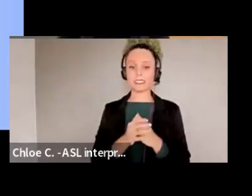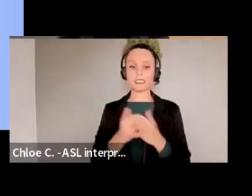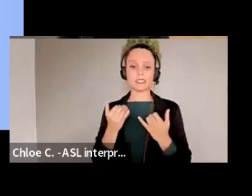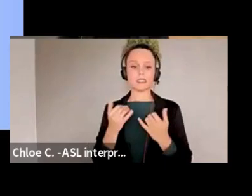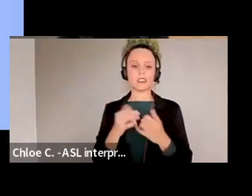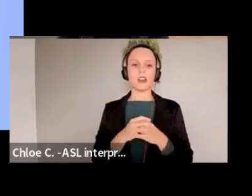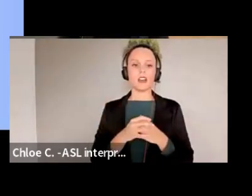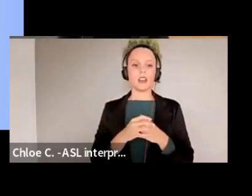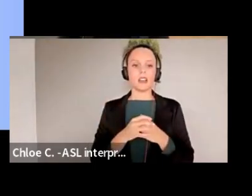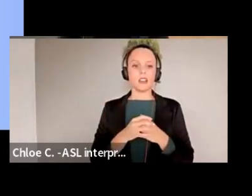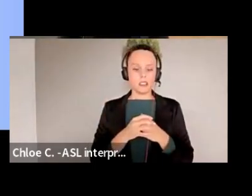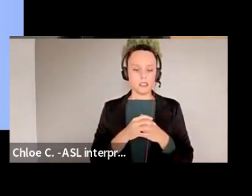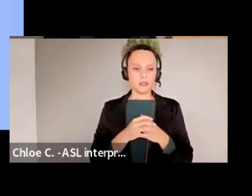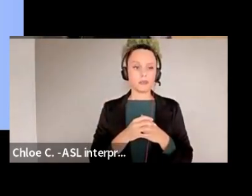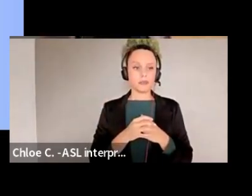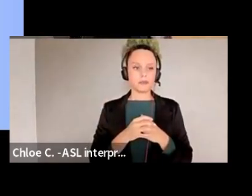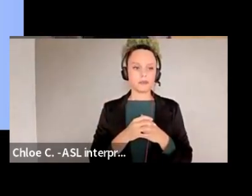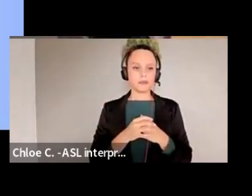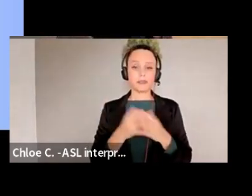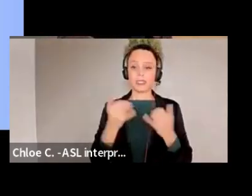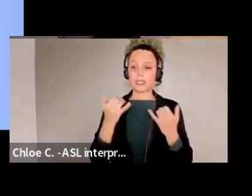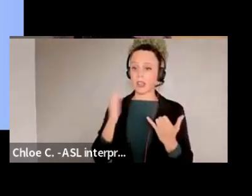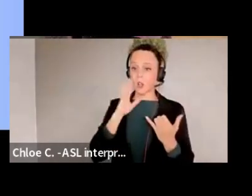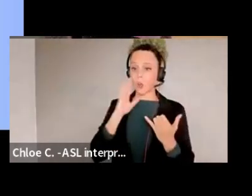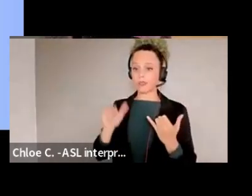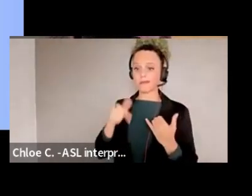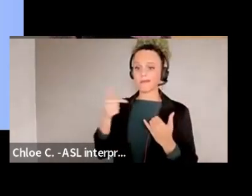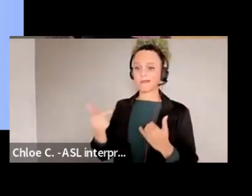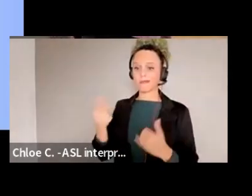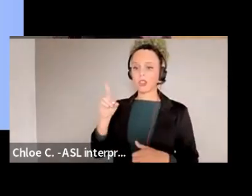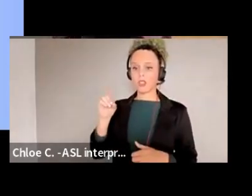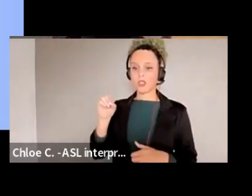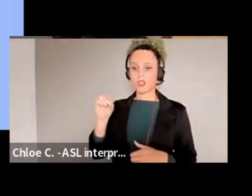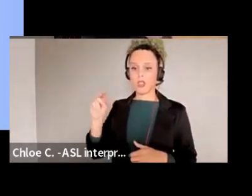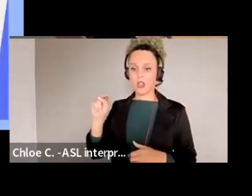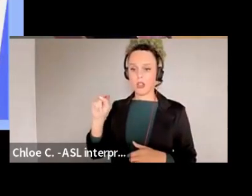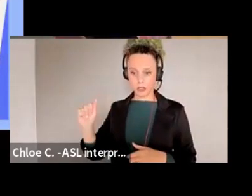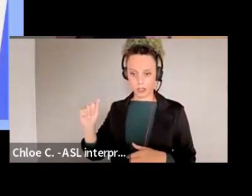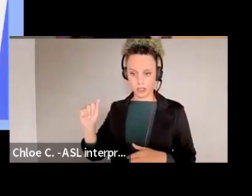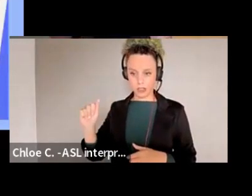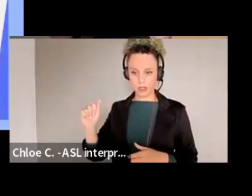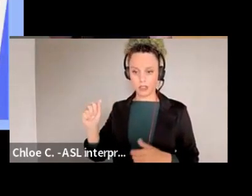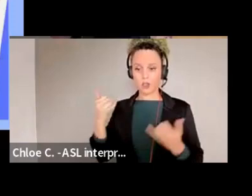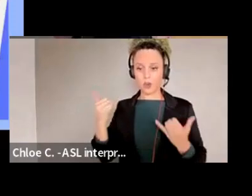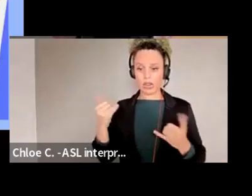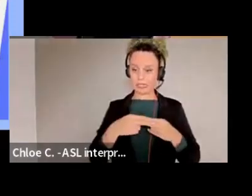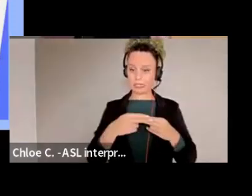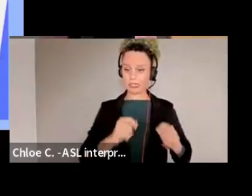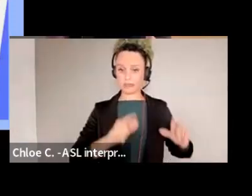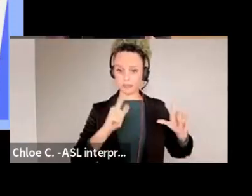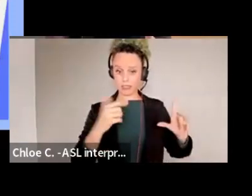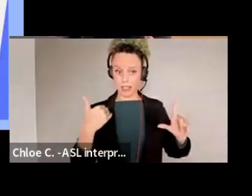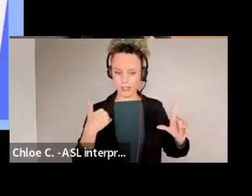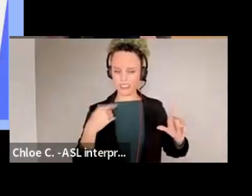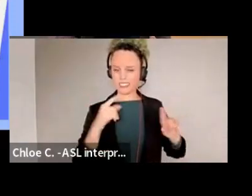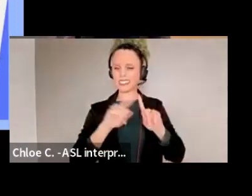So just some information to think about. And I want to go ahead at this point and turn it over to Donna. On the